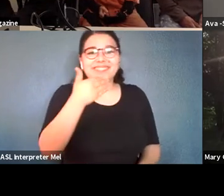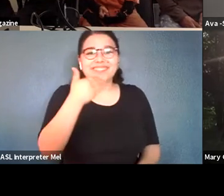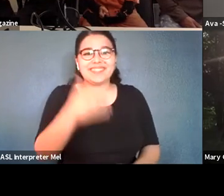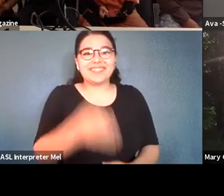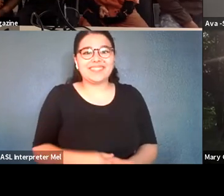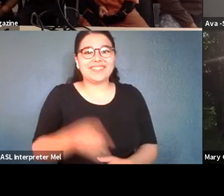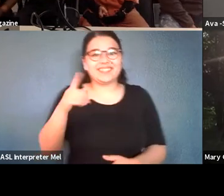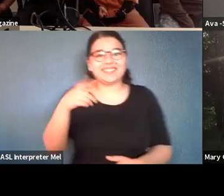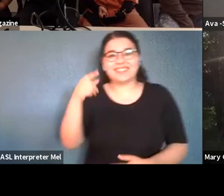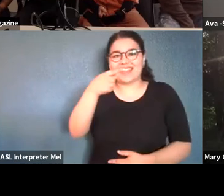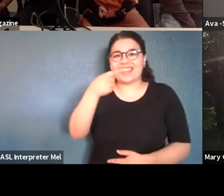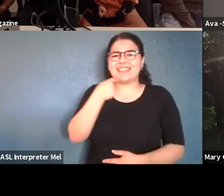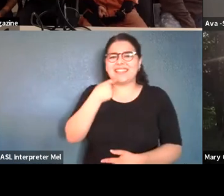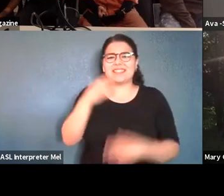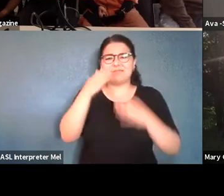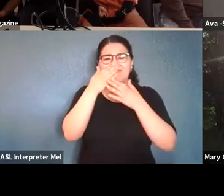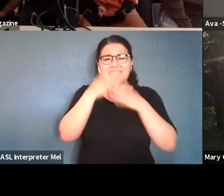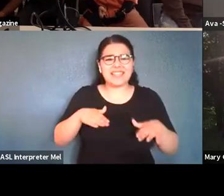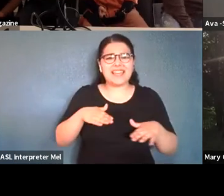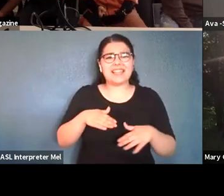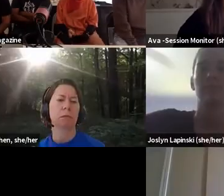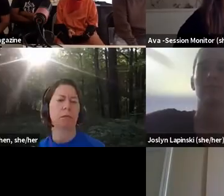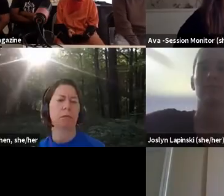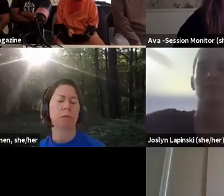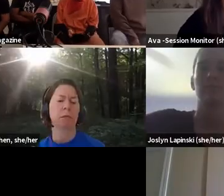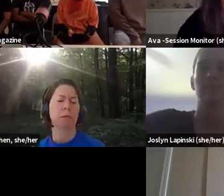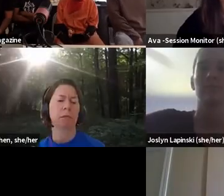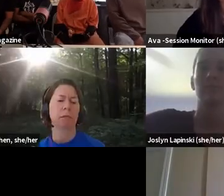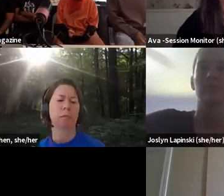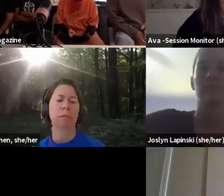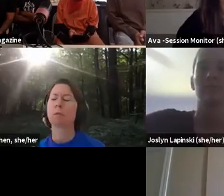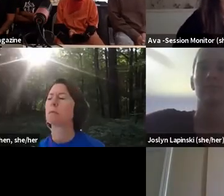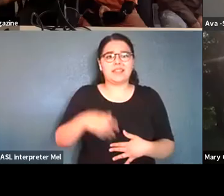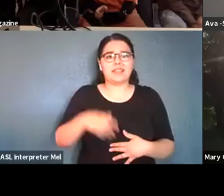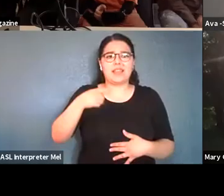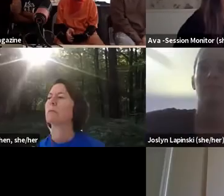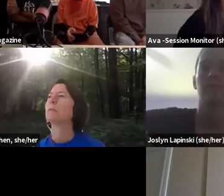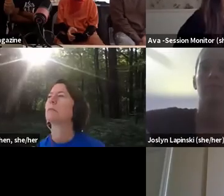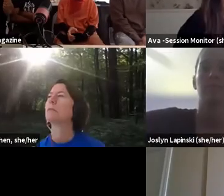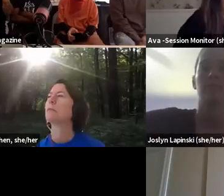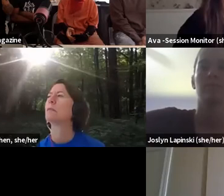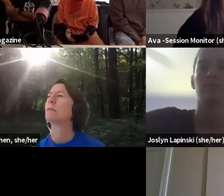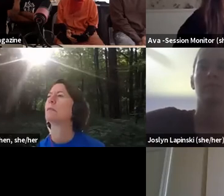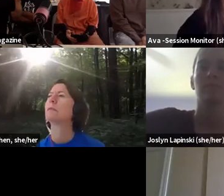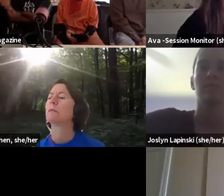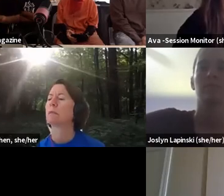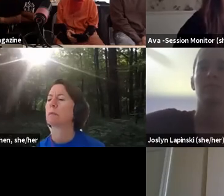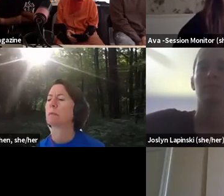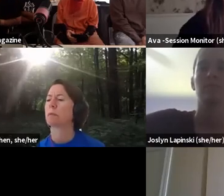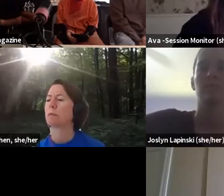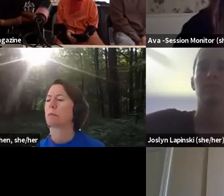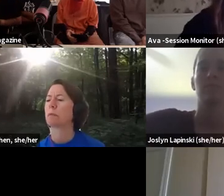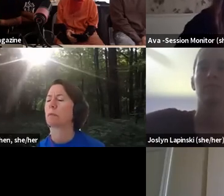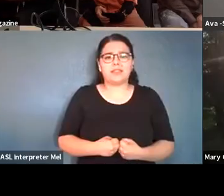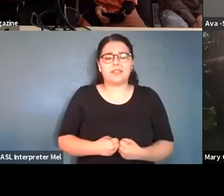Muteado, silencio, presente y me alegro. Mis palabras son mis balas, mi lápiz es